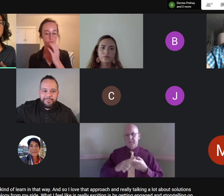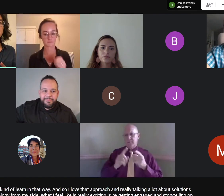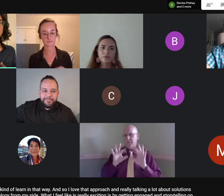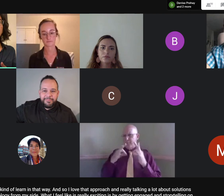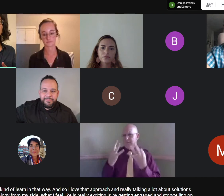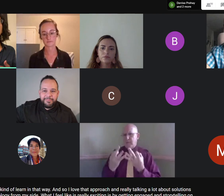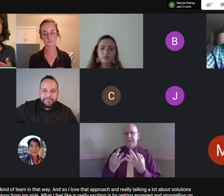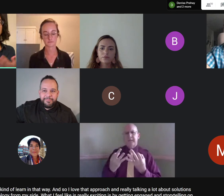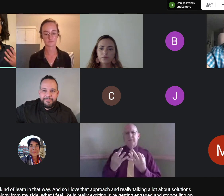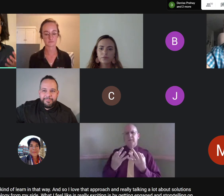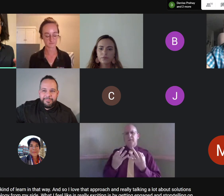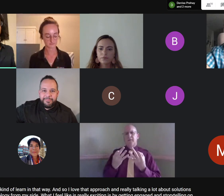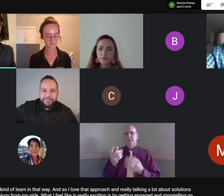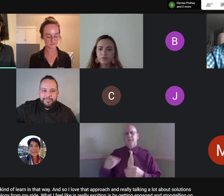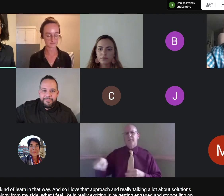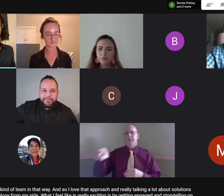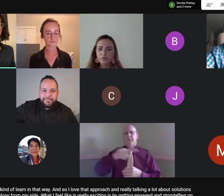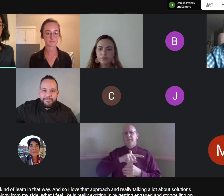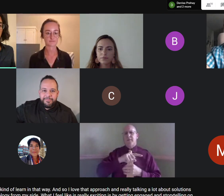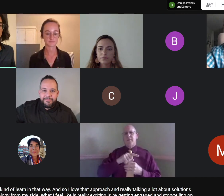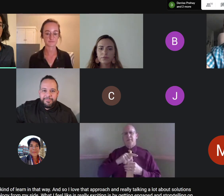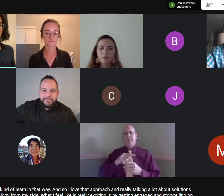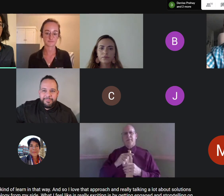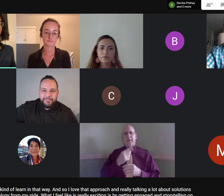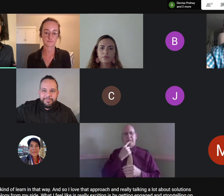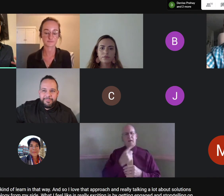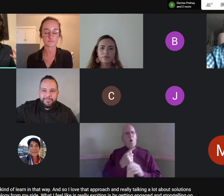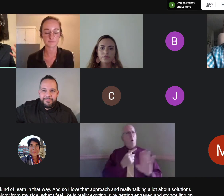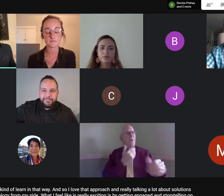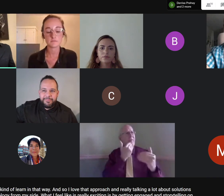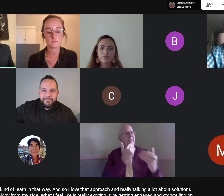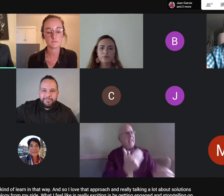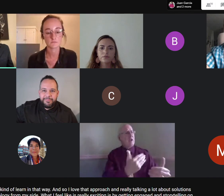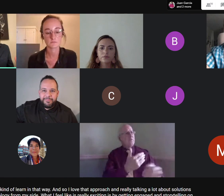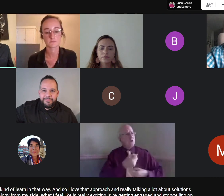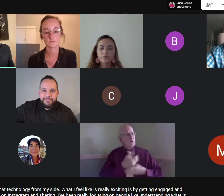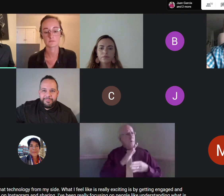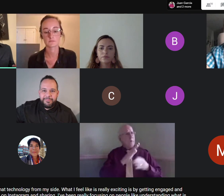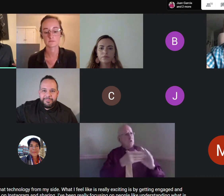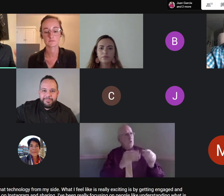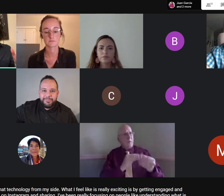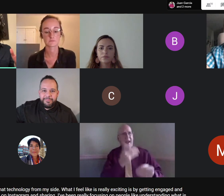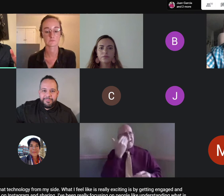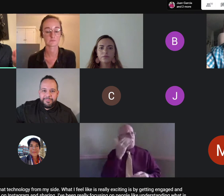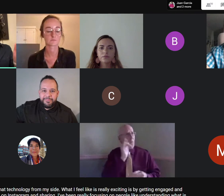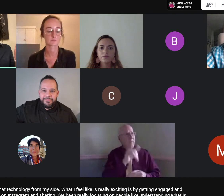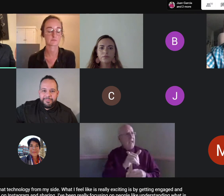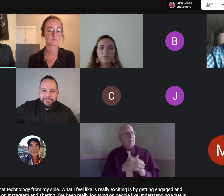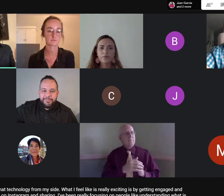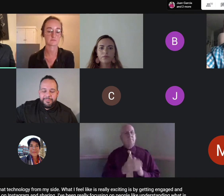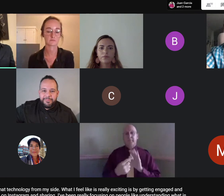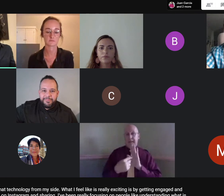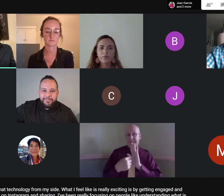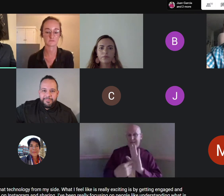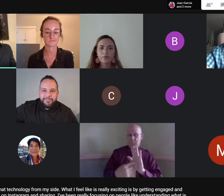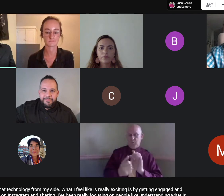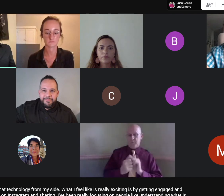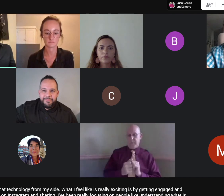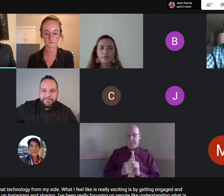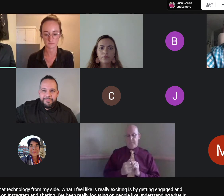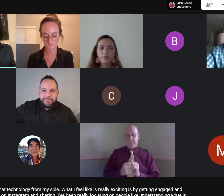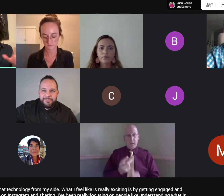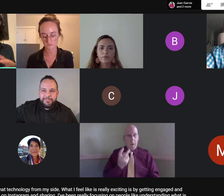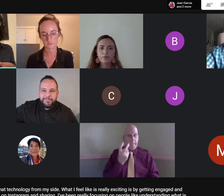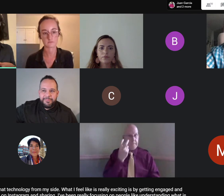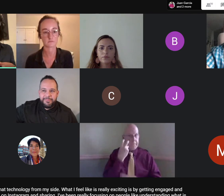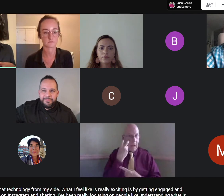they've said to me, like, oh my gosh, thank you for sharing your story. Like, I didn't know about this. For example, the idea that